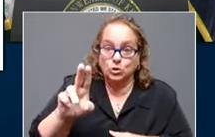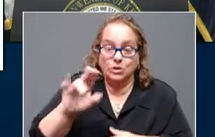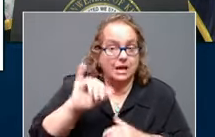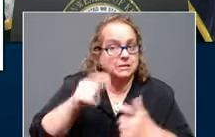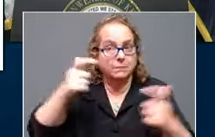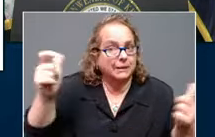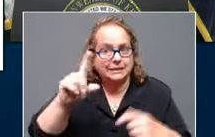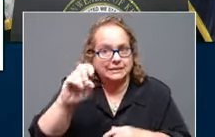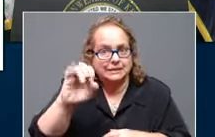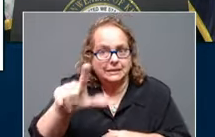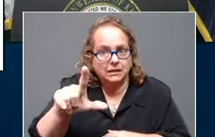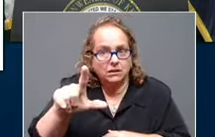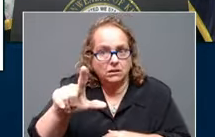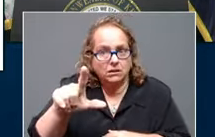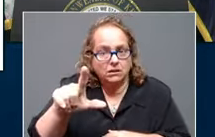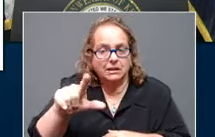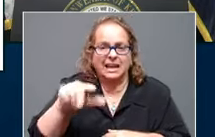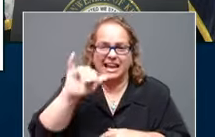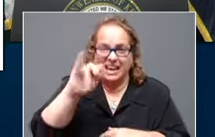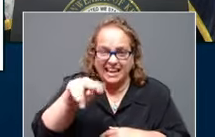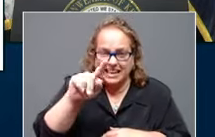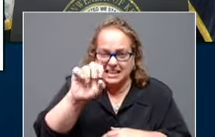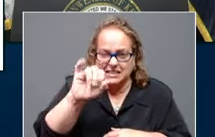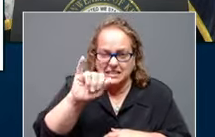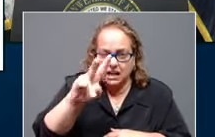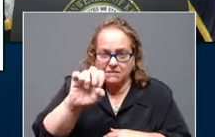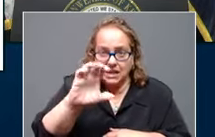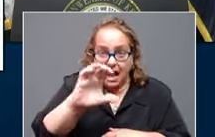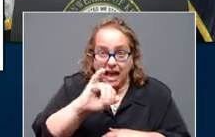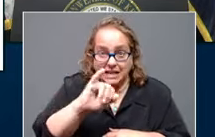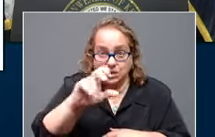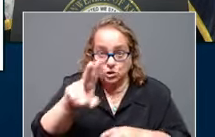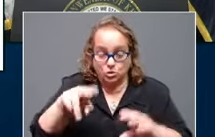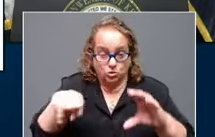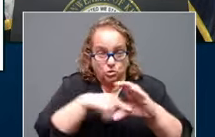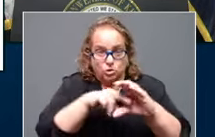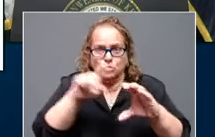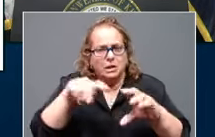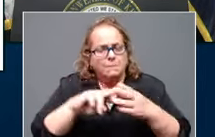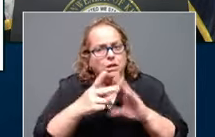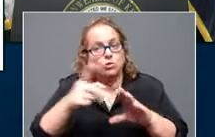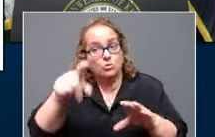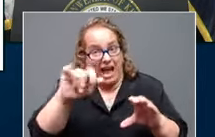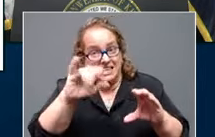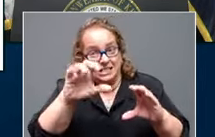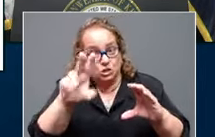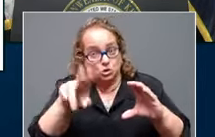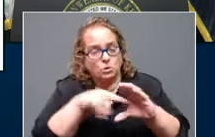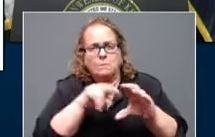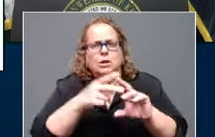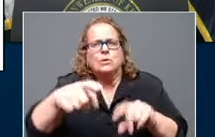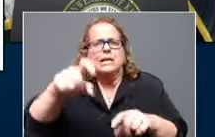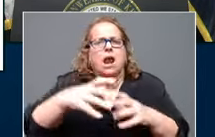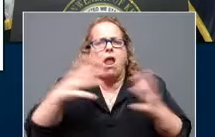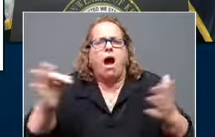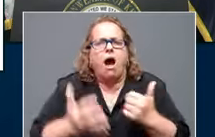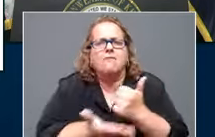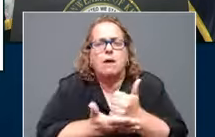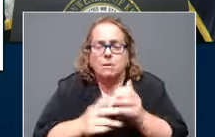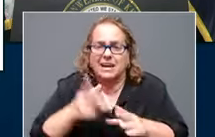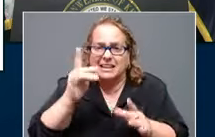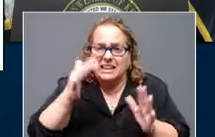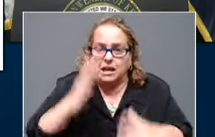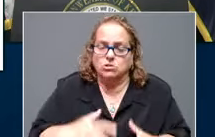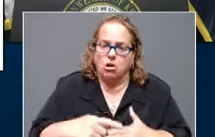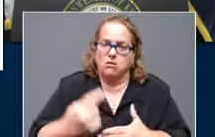increasing. We're getting close to a straight line up, which is what we always called exponential growth. That's when we